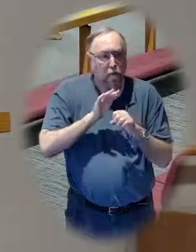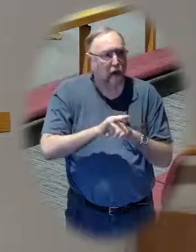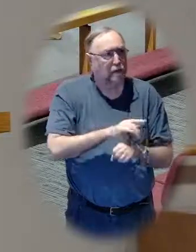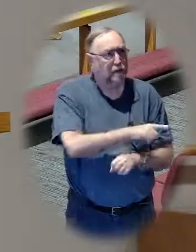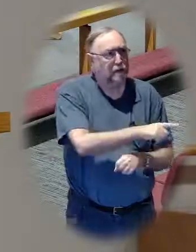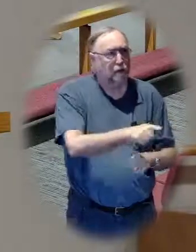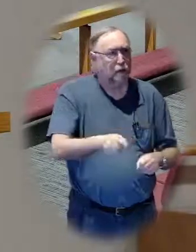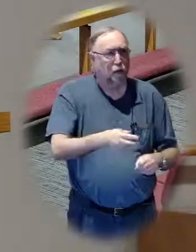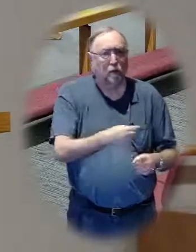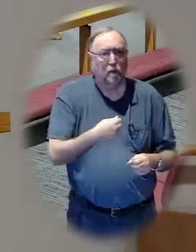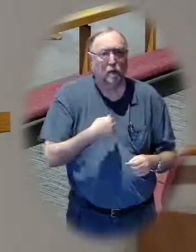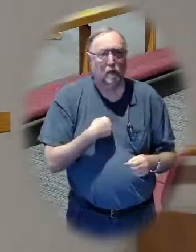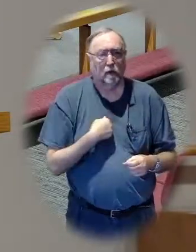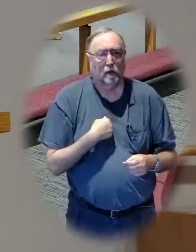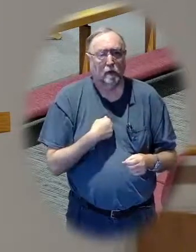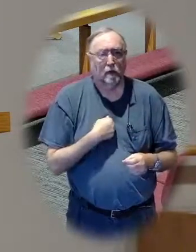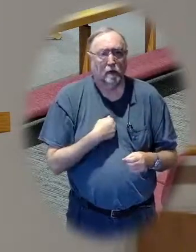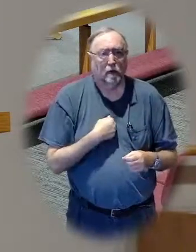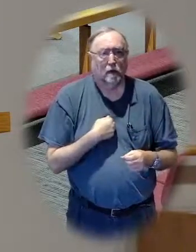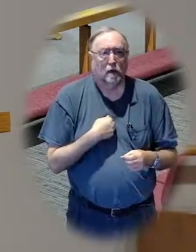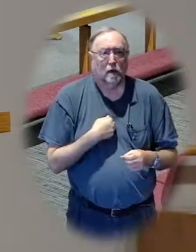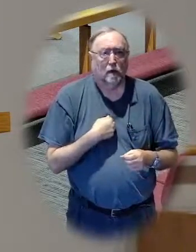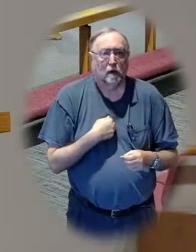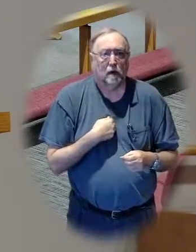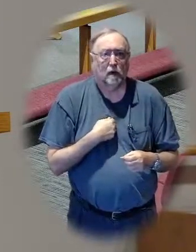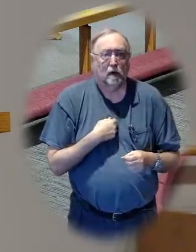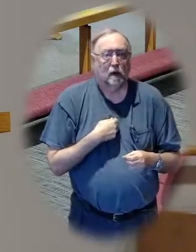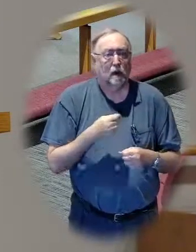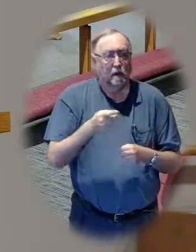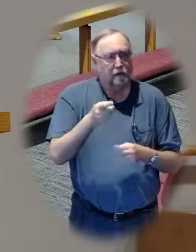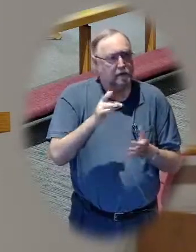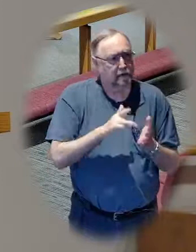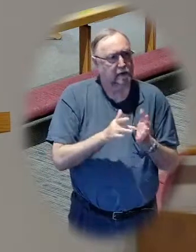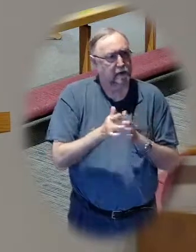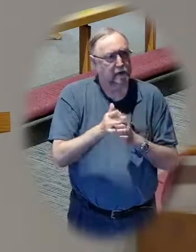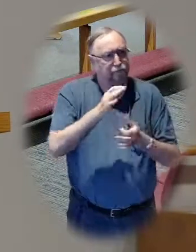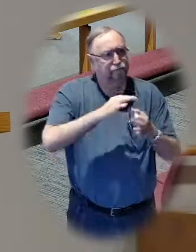me, that He has indeed taken our place,